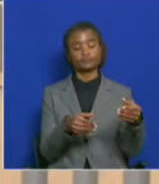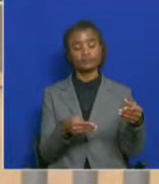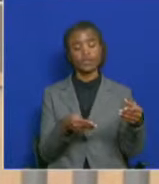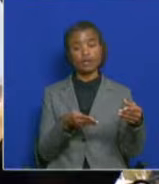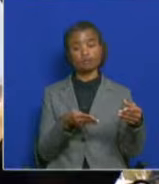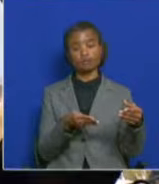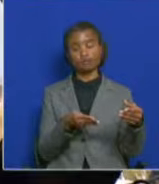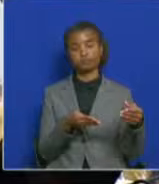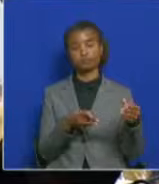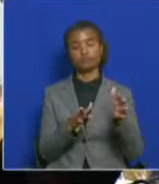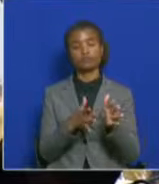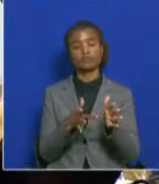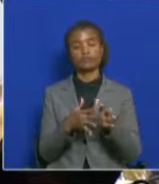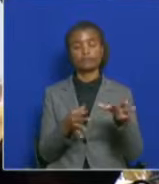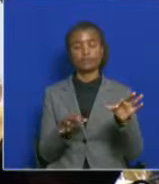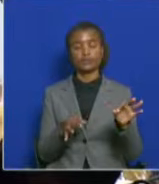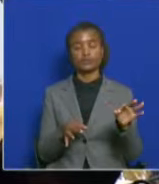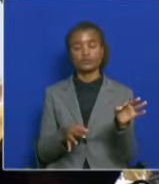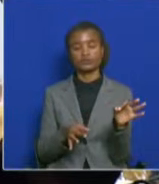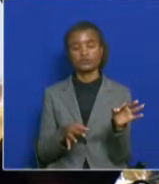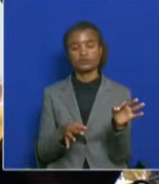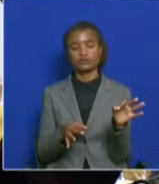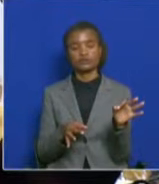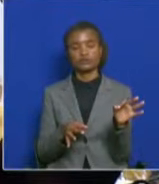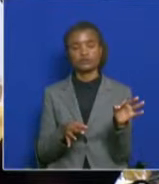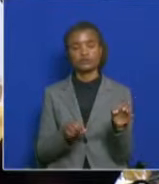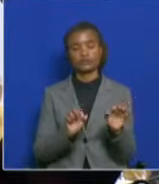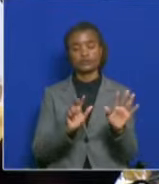page 85.